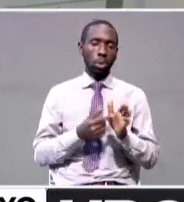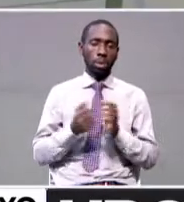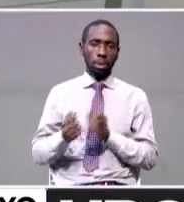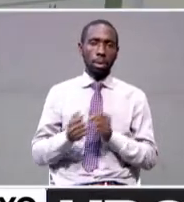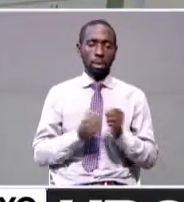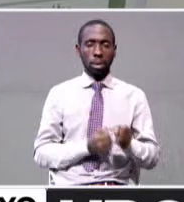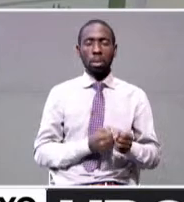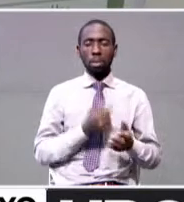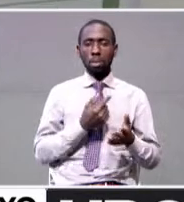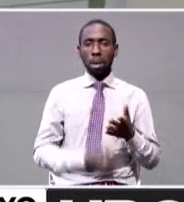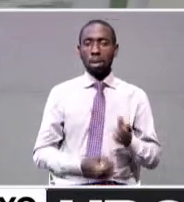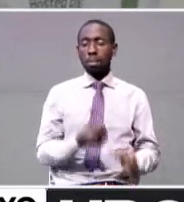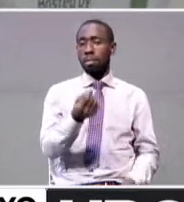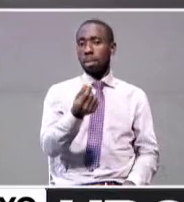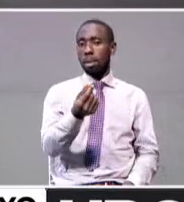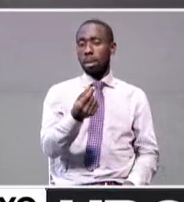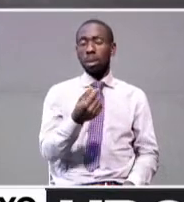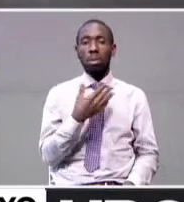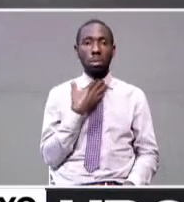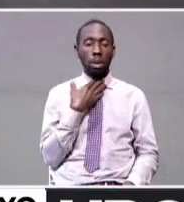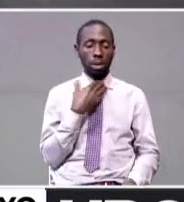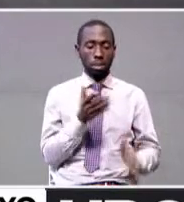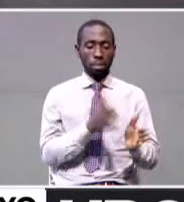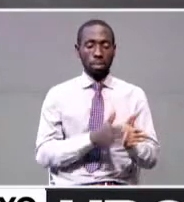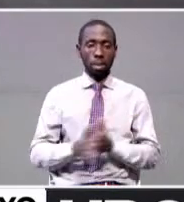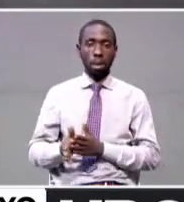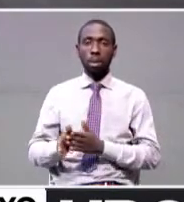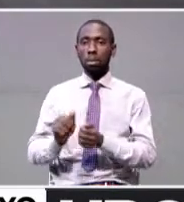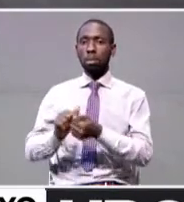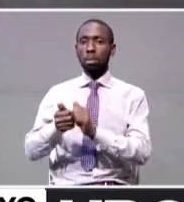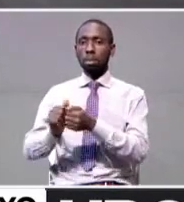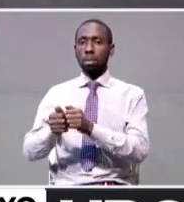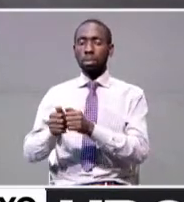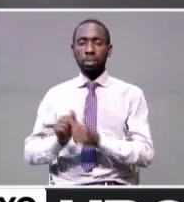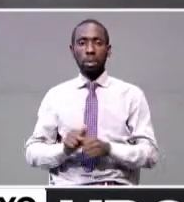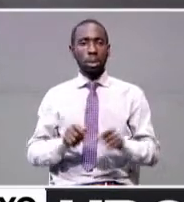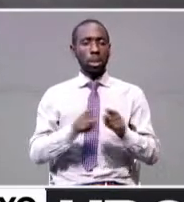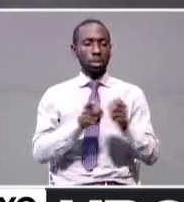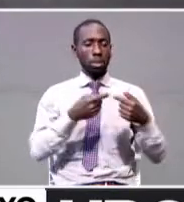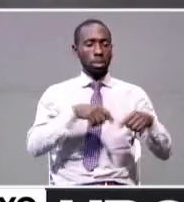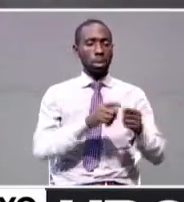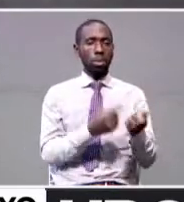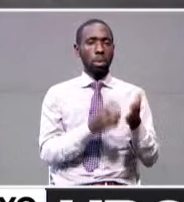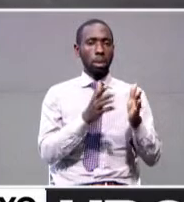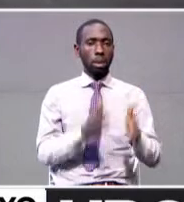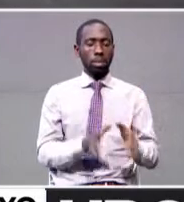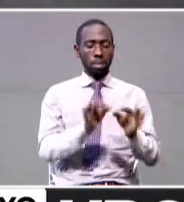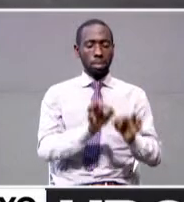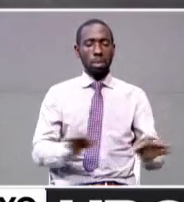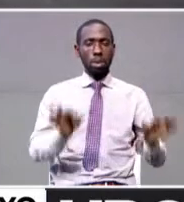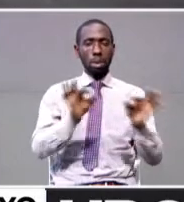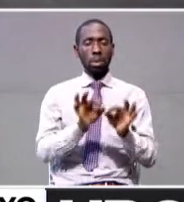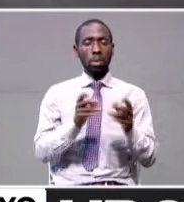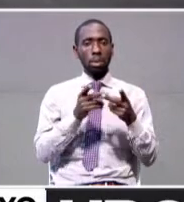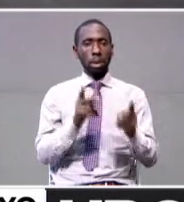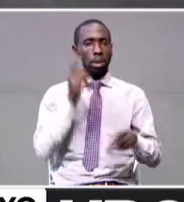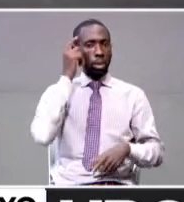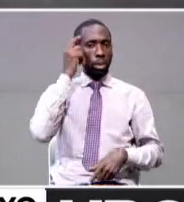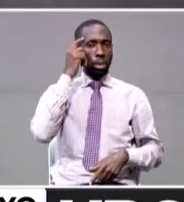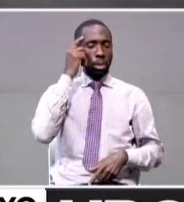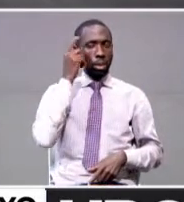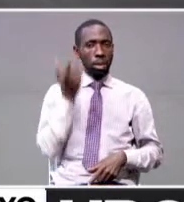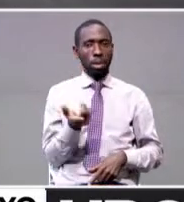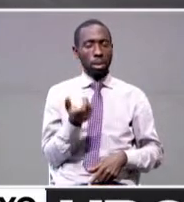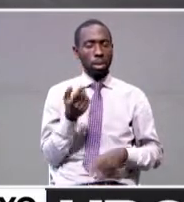gutuuka ku nsimbi ezeetaagisibwa okutegeka emizannyo gino. Naffe bannayuganda twetaaga okutandika okulowooza ku